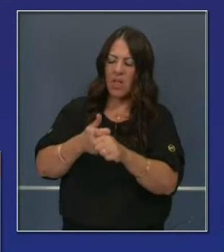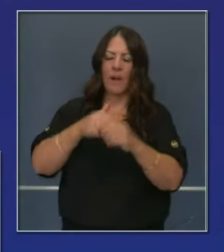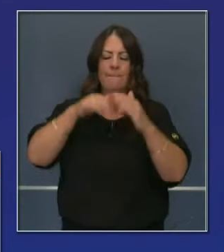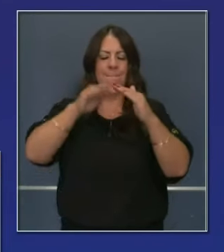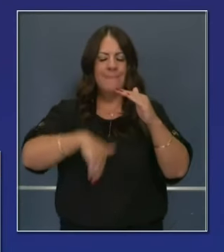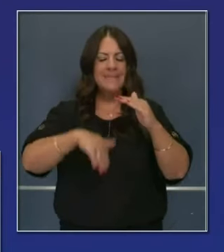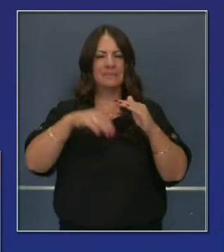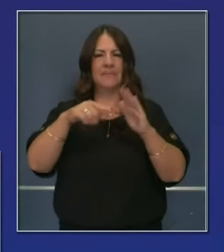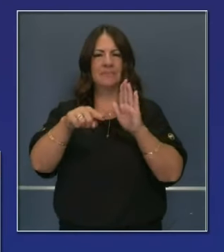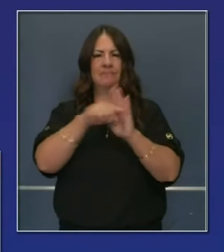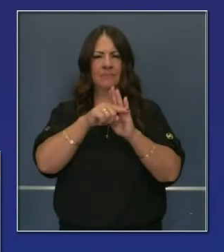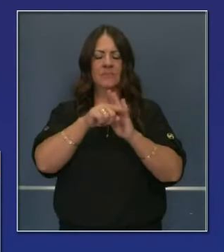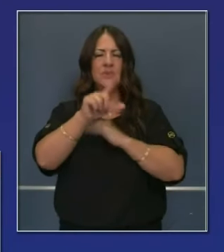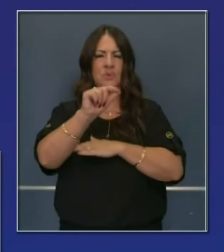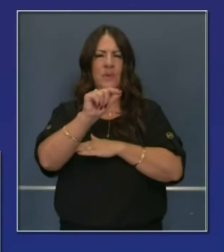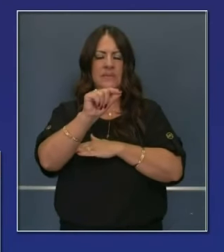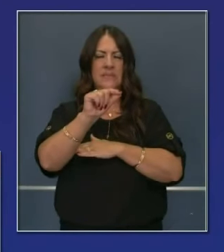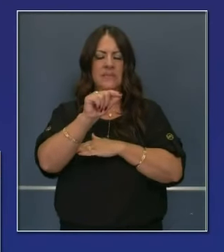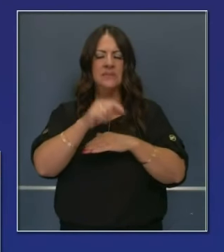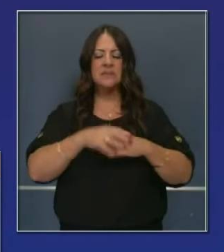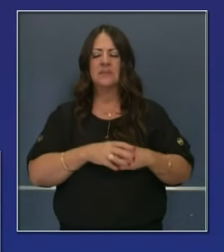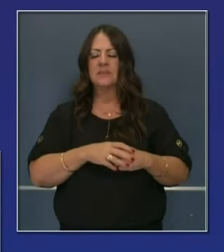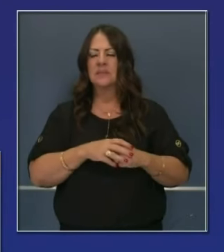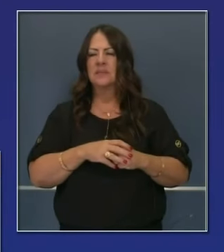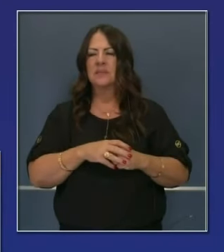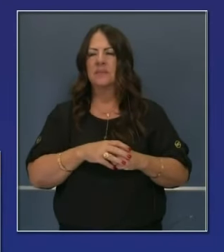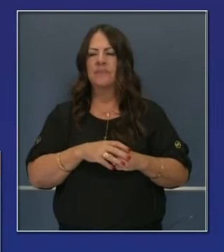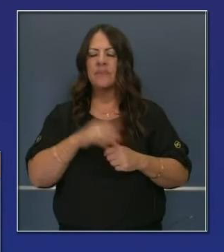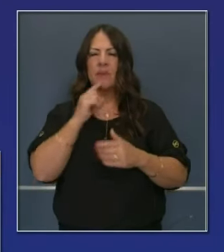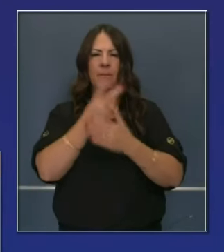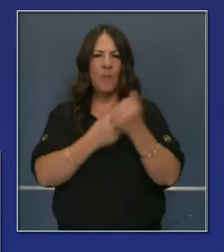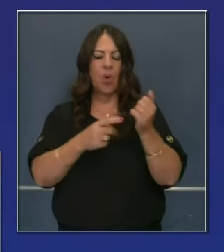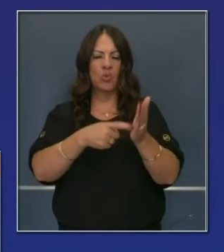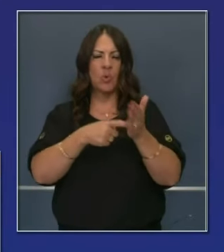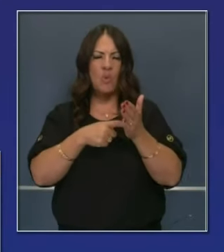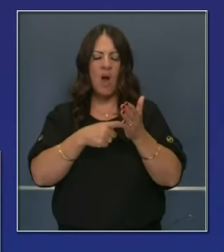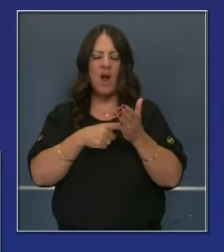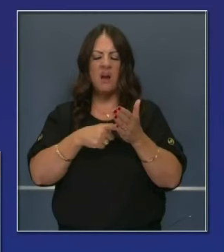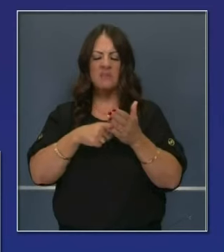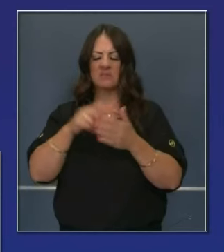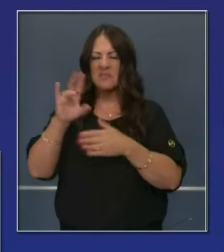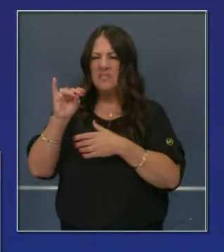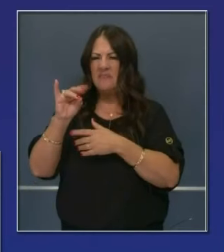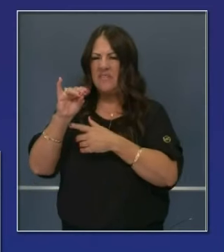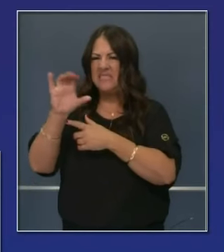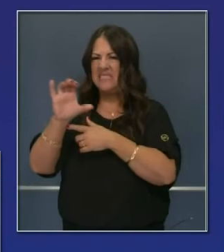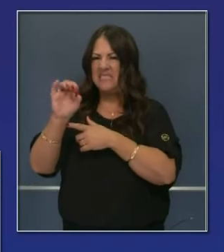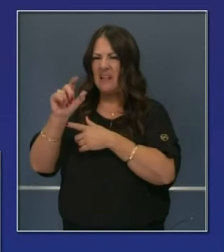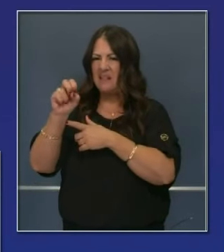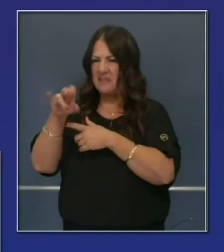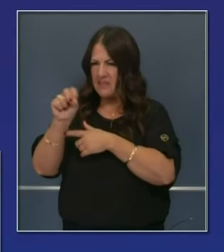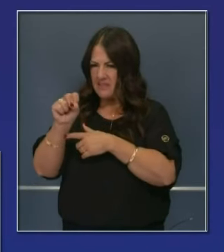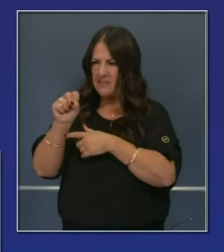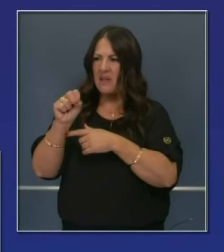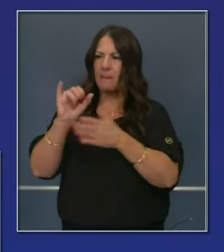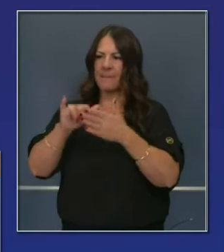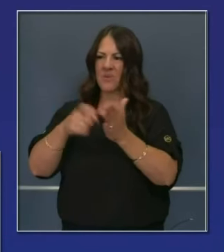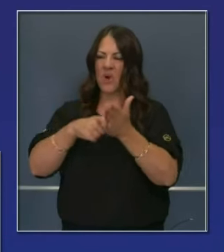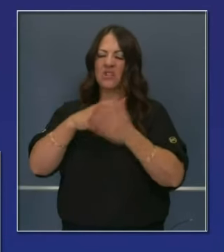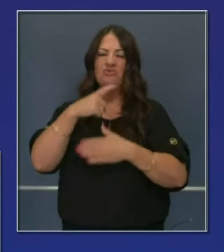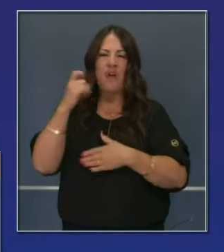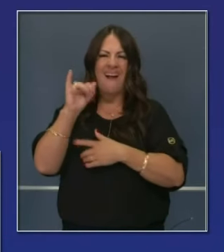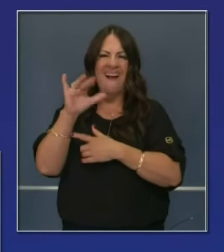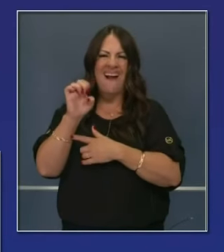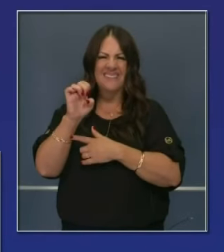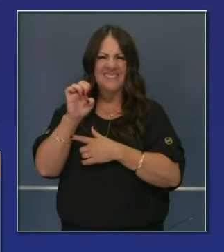below Celsius, 20 degrees below Celsius, both requiring dry ice, both requiring a logistics operation that is